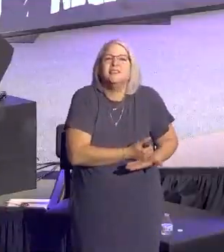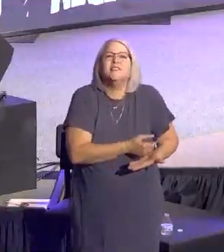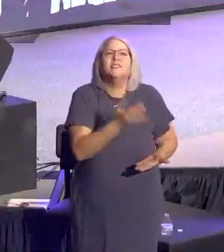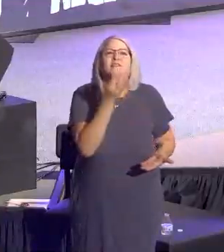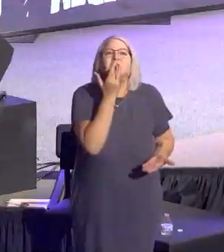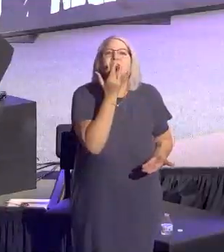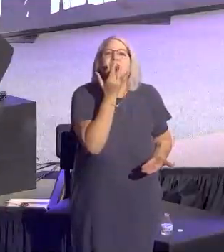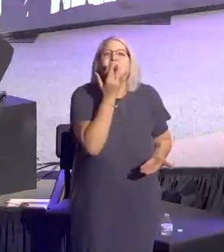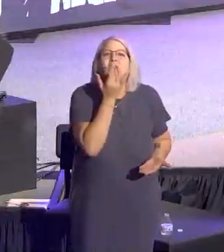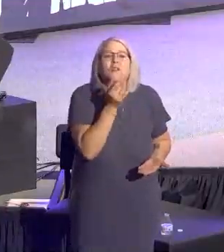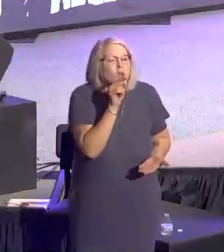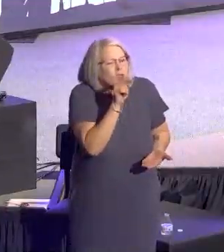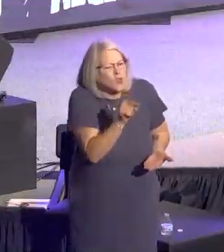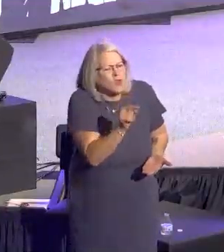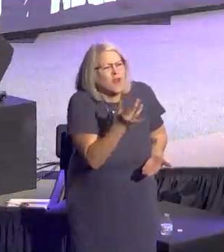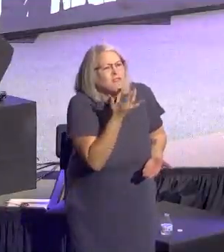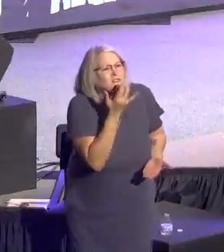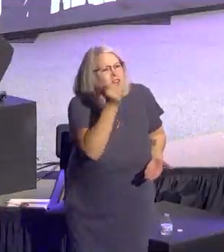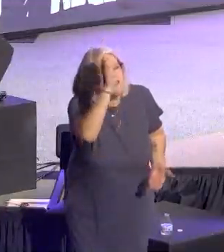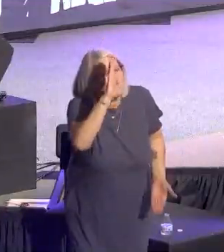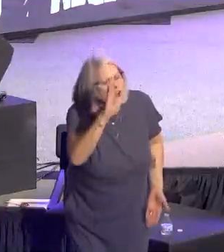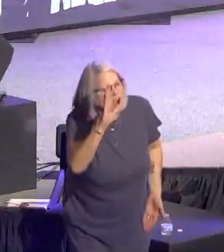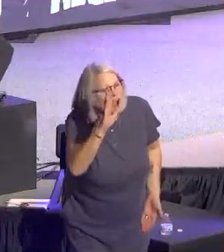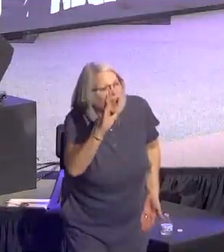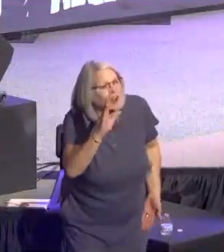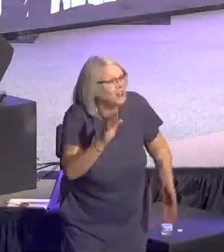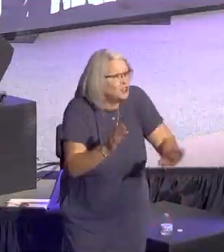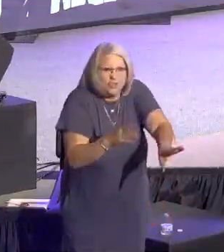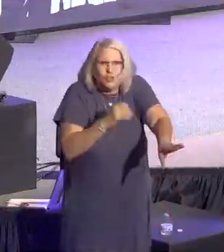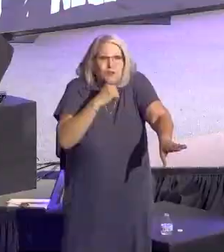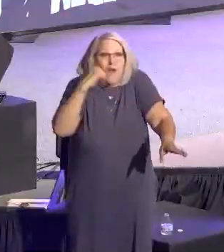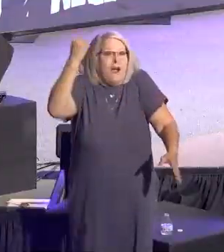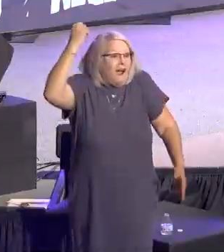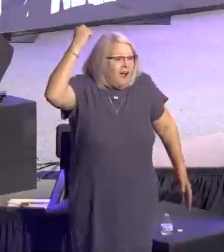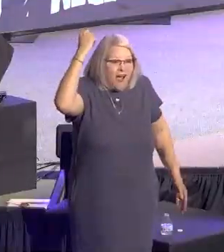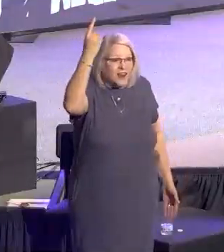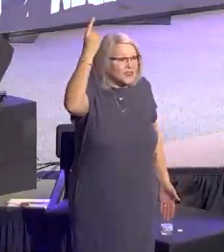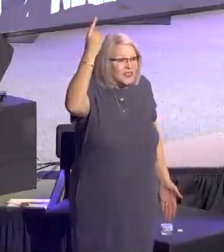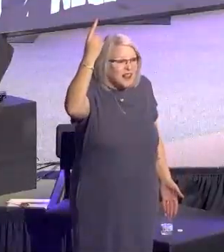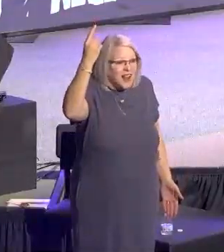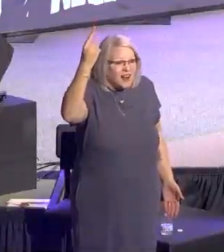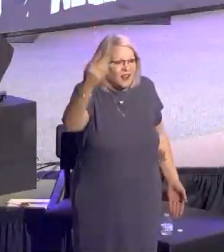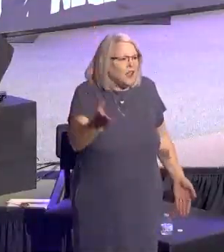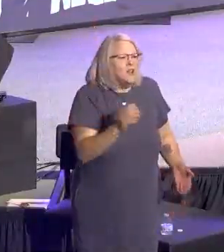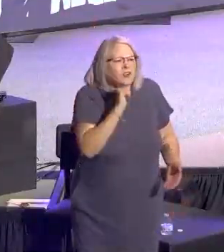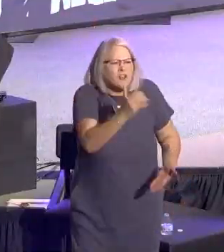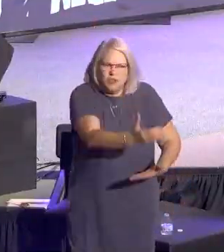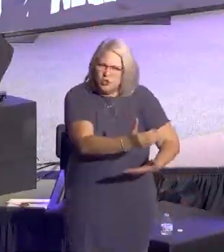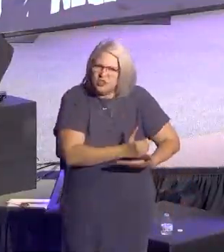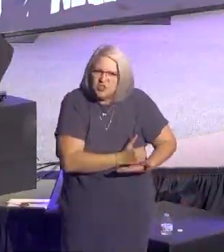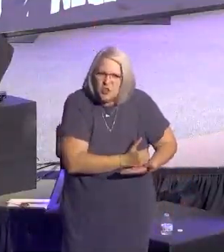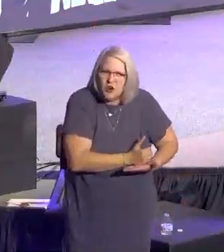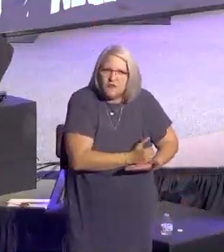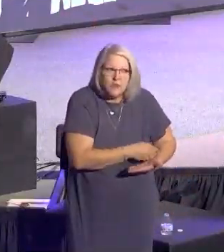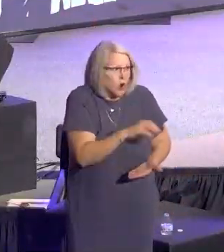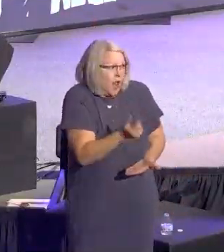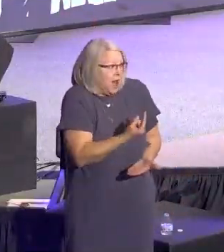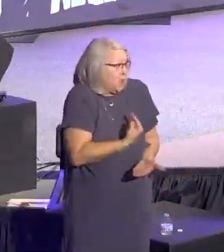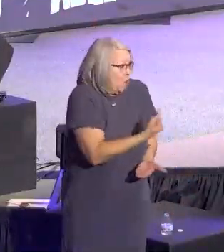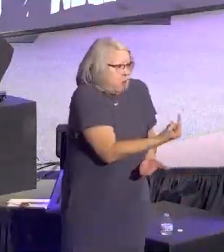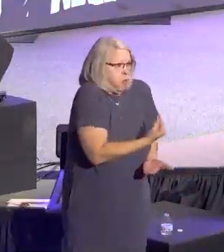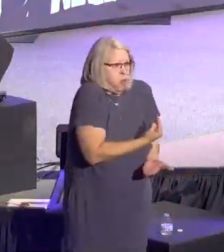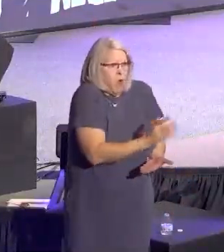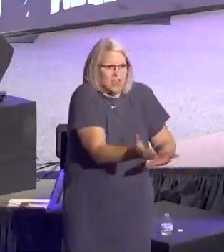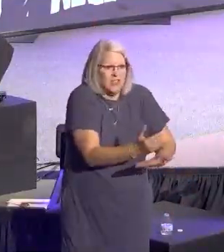have God's favor. I don't know if you realize that or not. Not that you deserve it. Not that any of us deserve it because